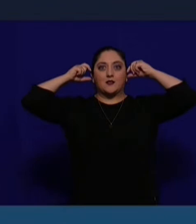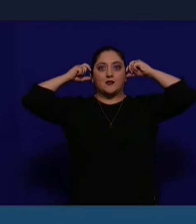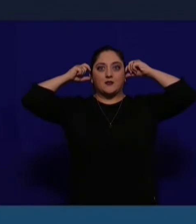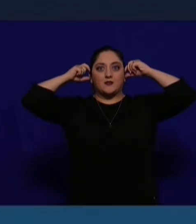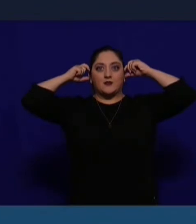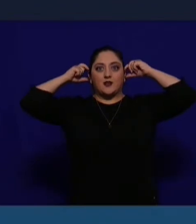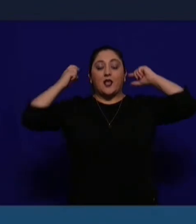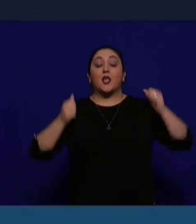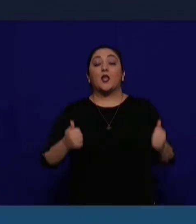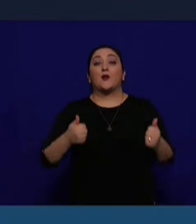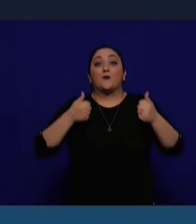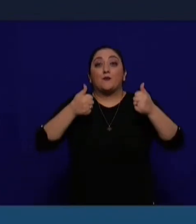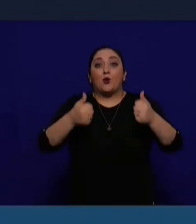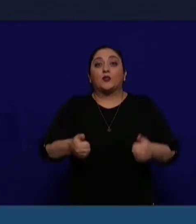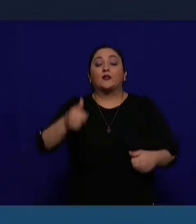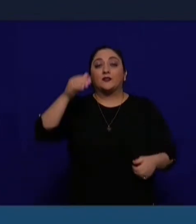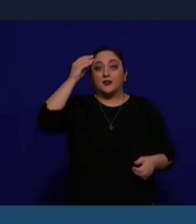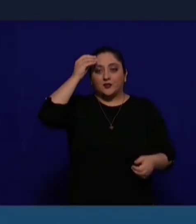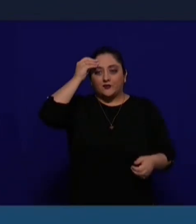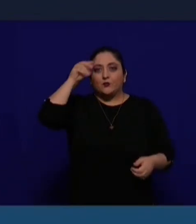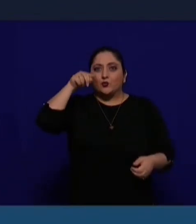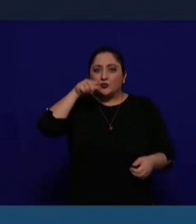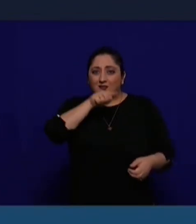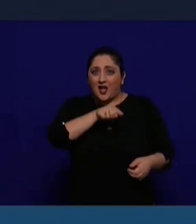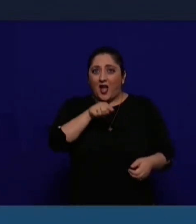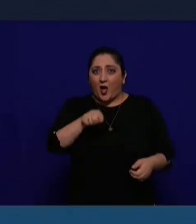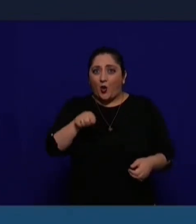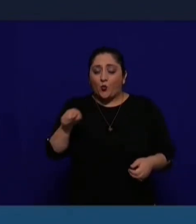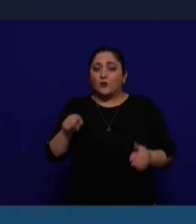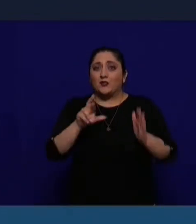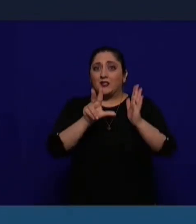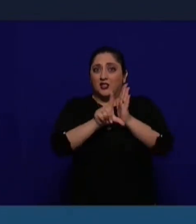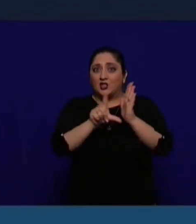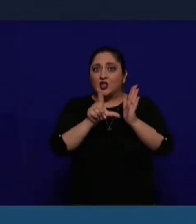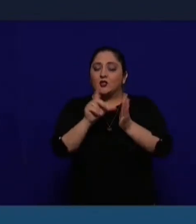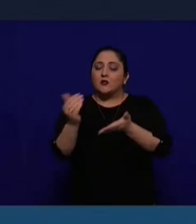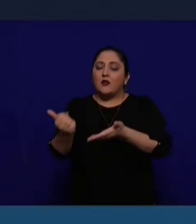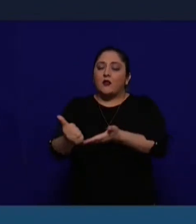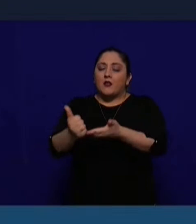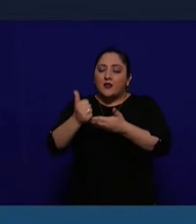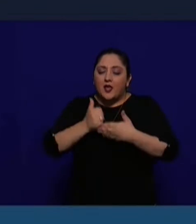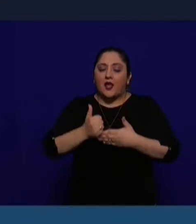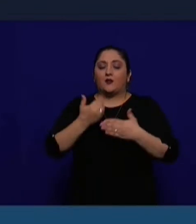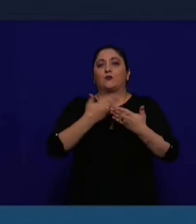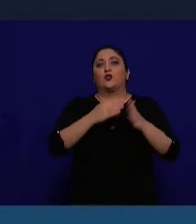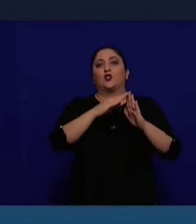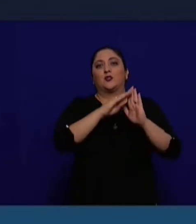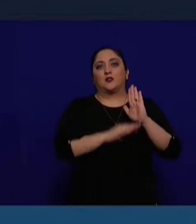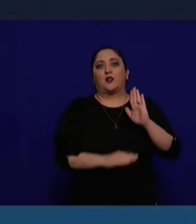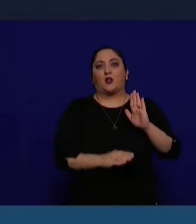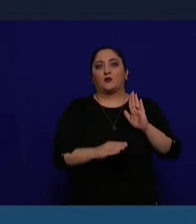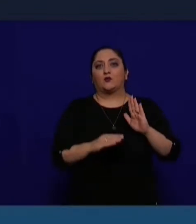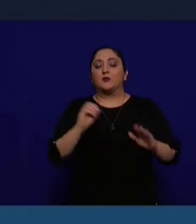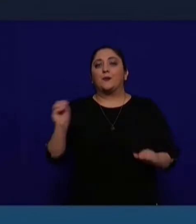hemm impatt fuq il-każijiet meta ikun hekk komunitajiet li jkunu qegħdin jużaw